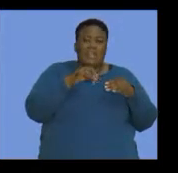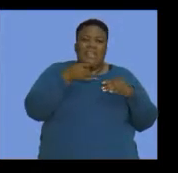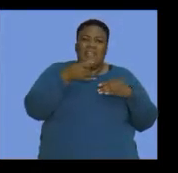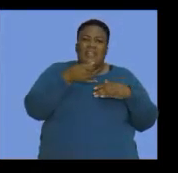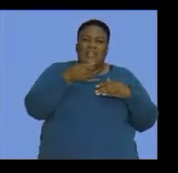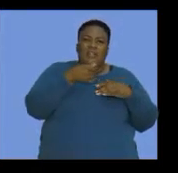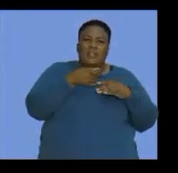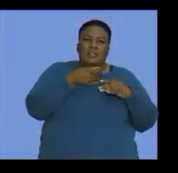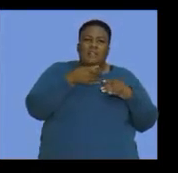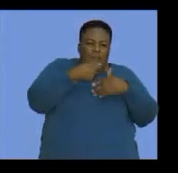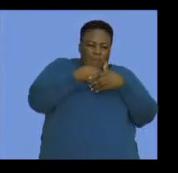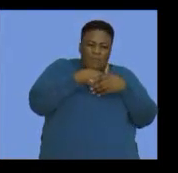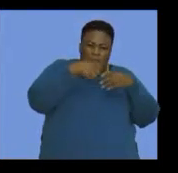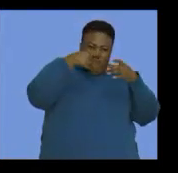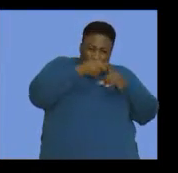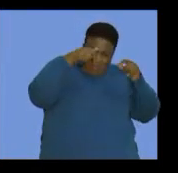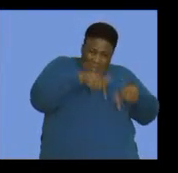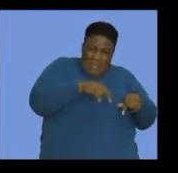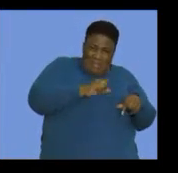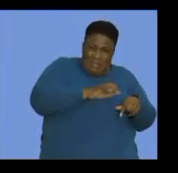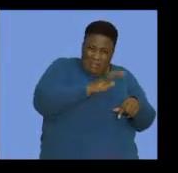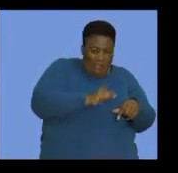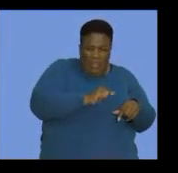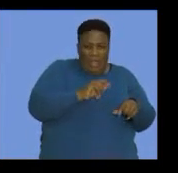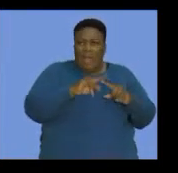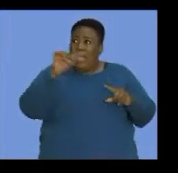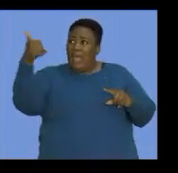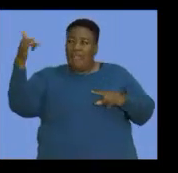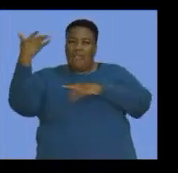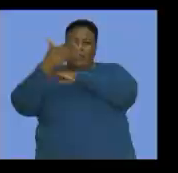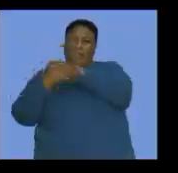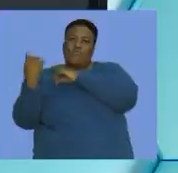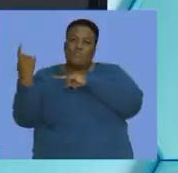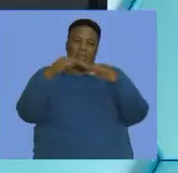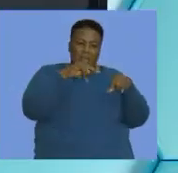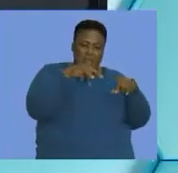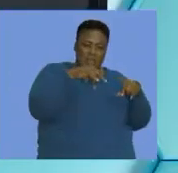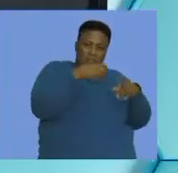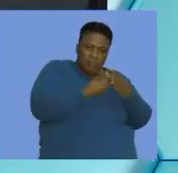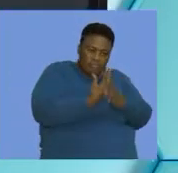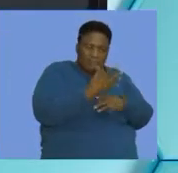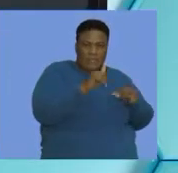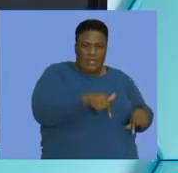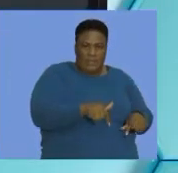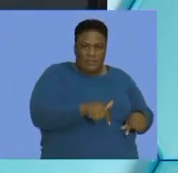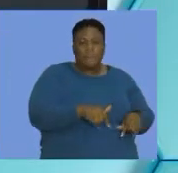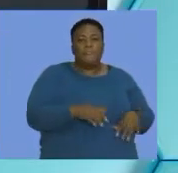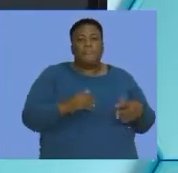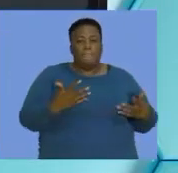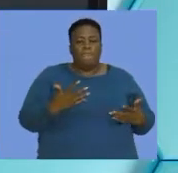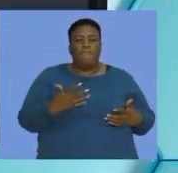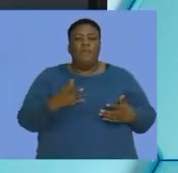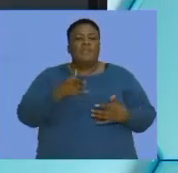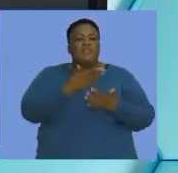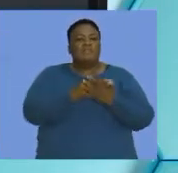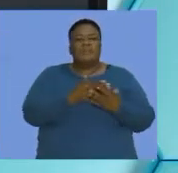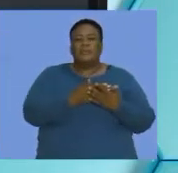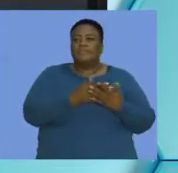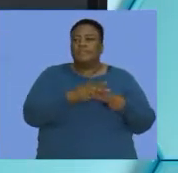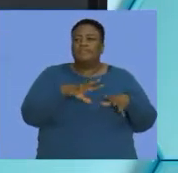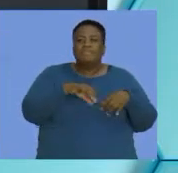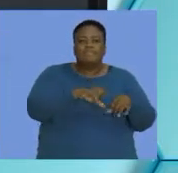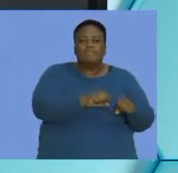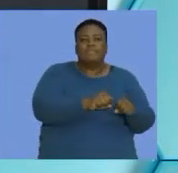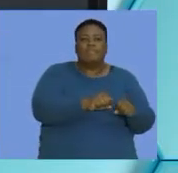methods of removing alien invasive animals, where we introduce a natural predator into an area. And so as we get